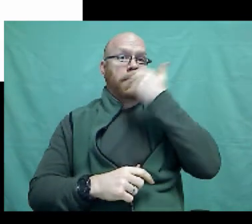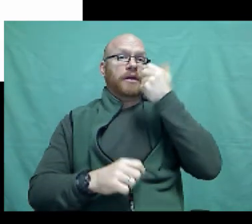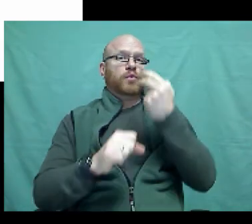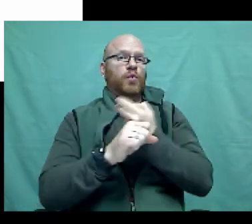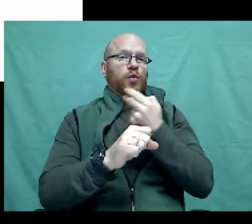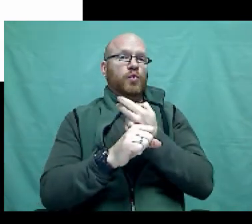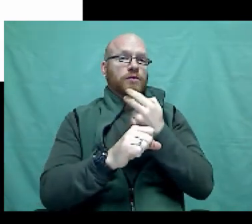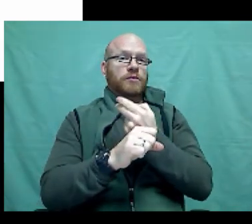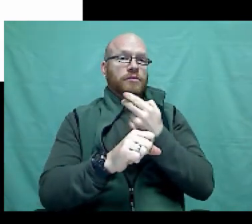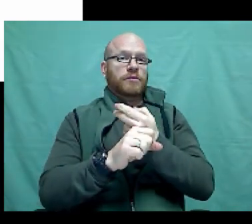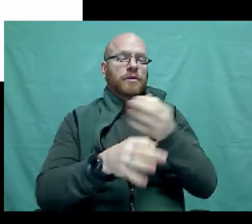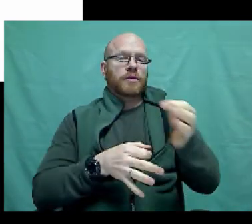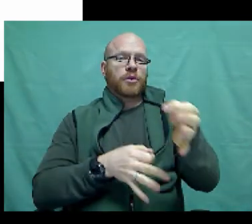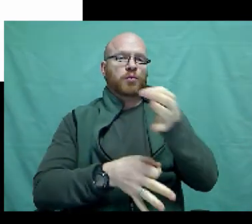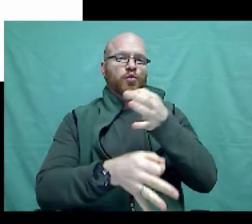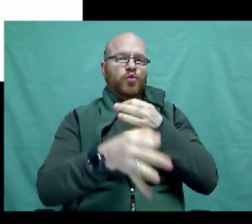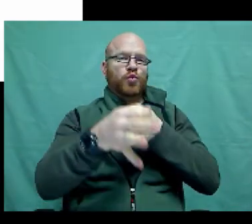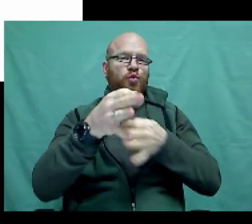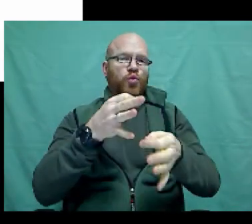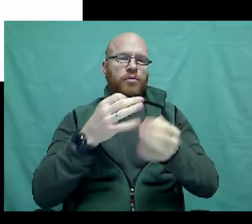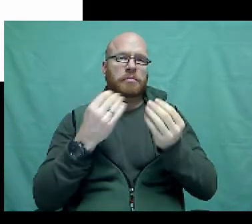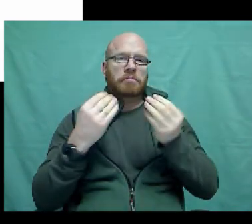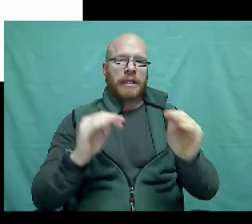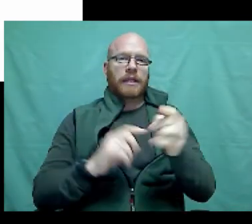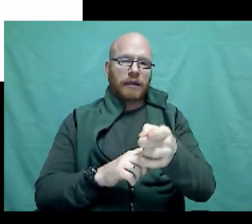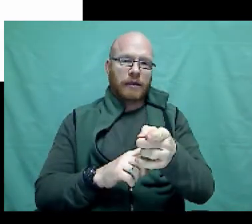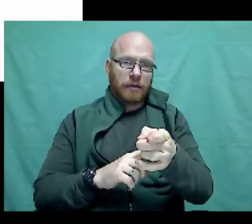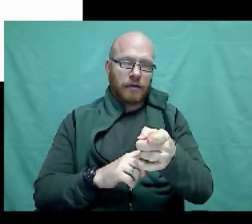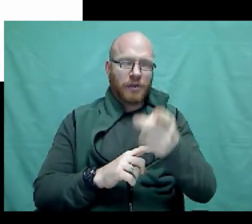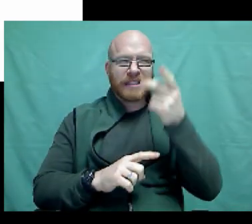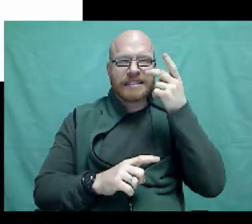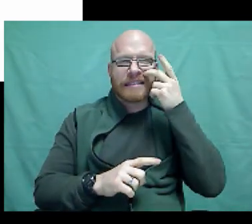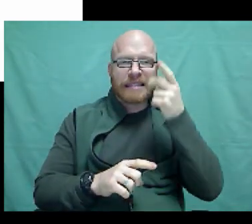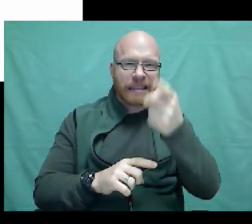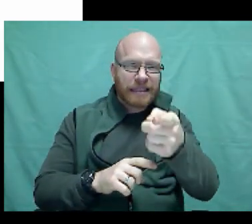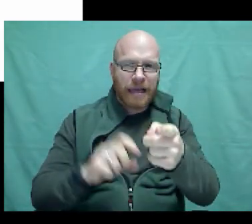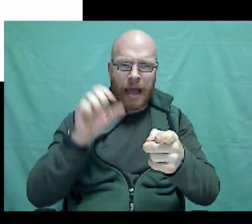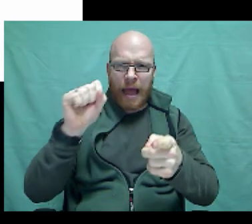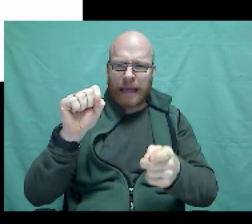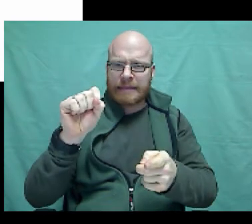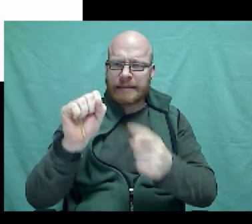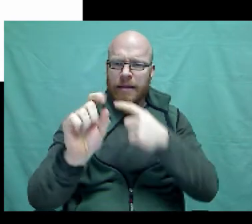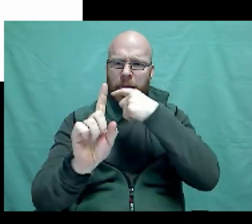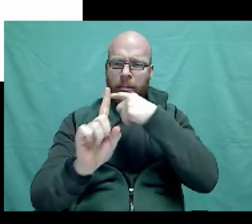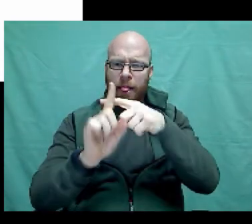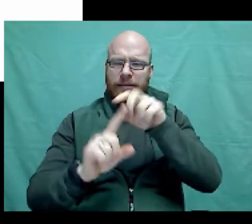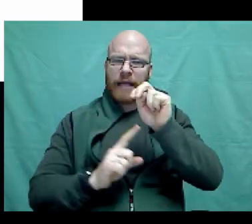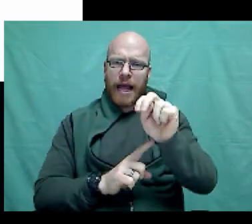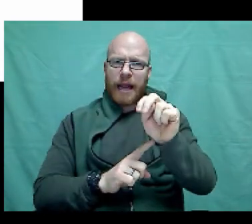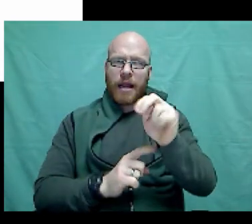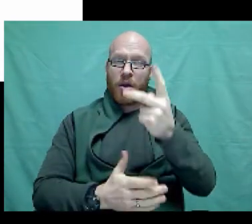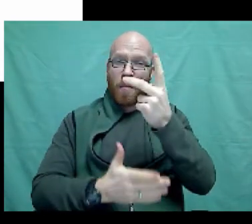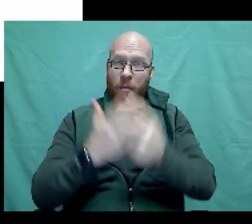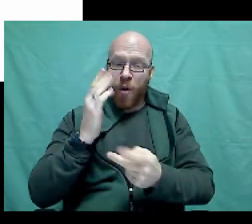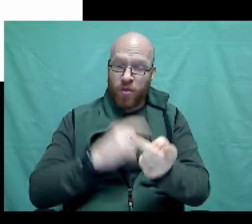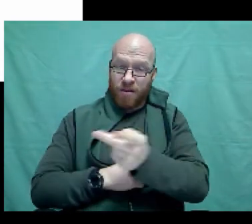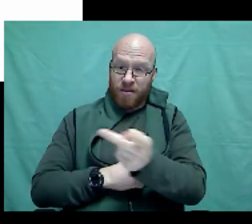elimination method, but really, in this kind of problem, most often I use the substitution